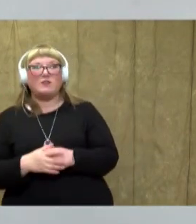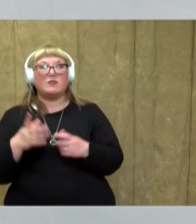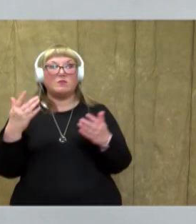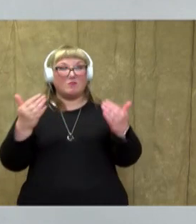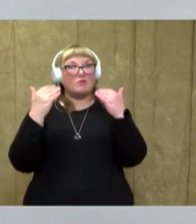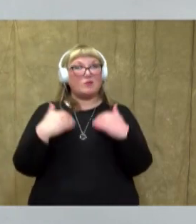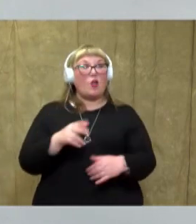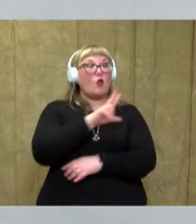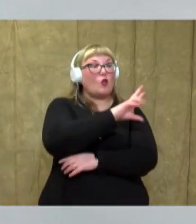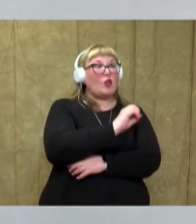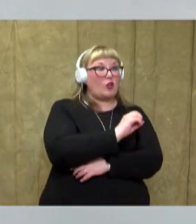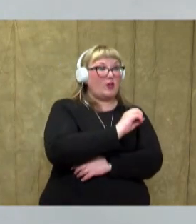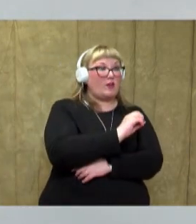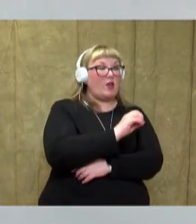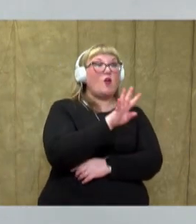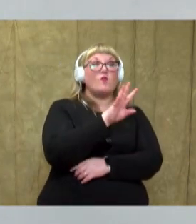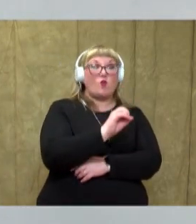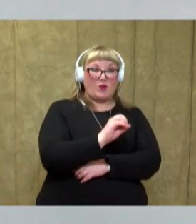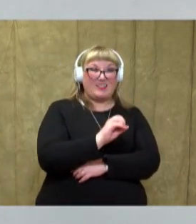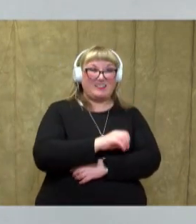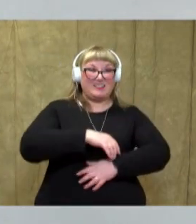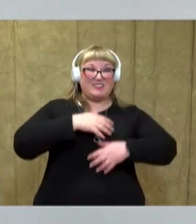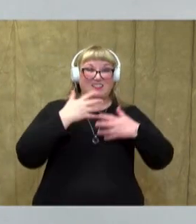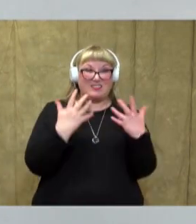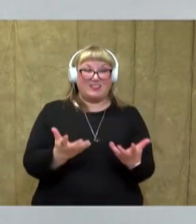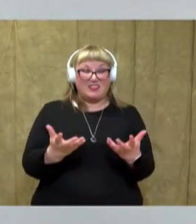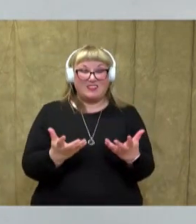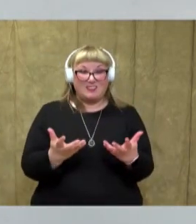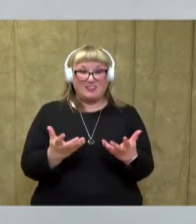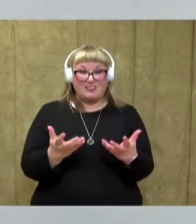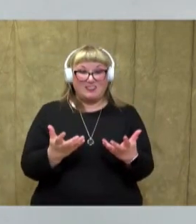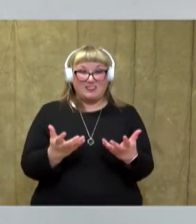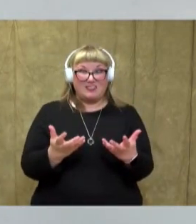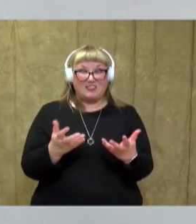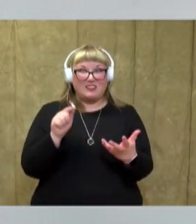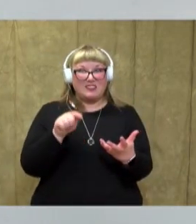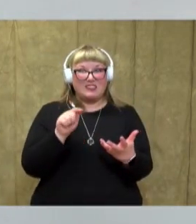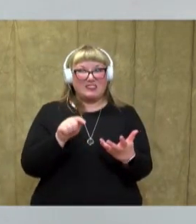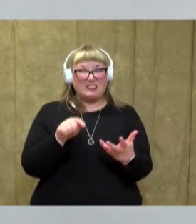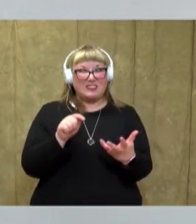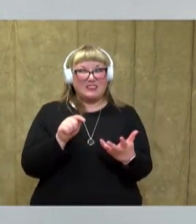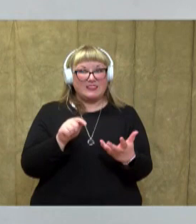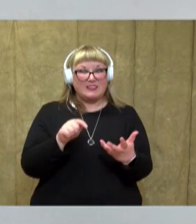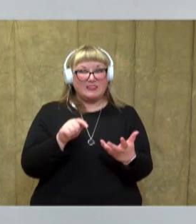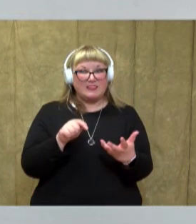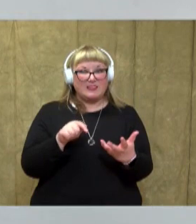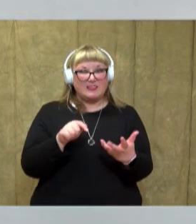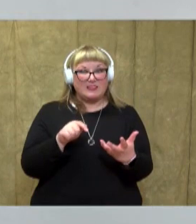one. 30, 40. What number would go there?